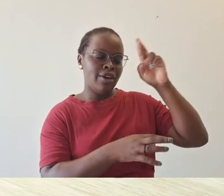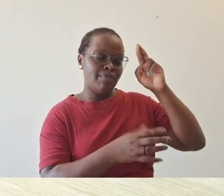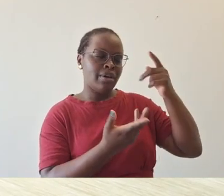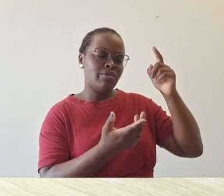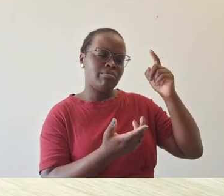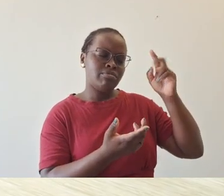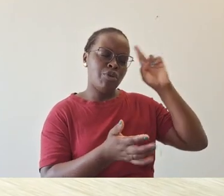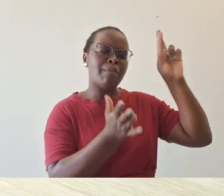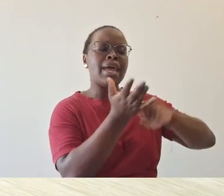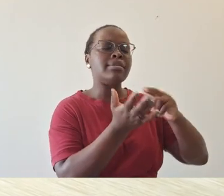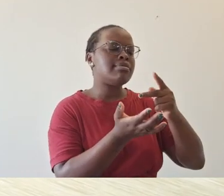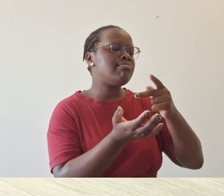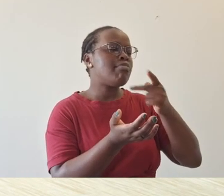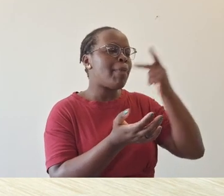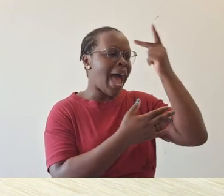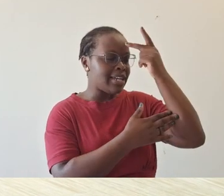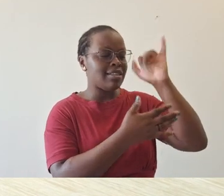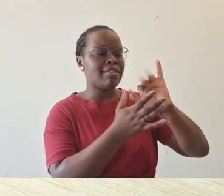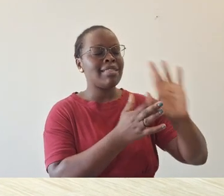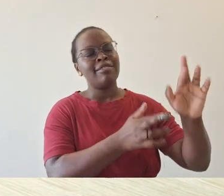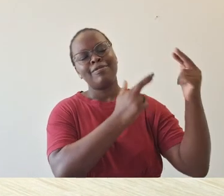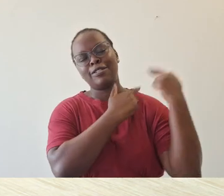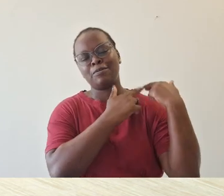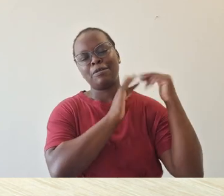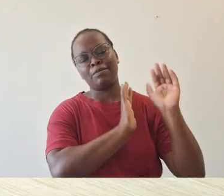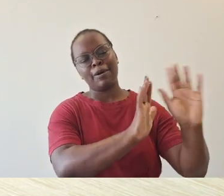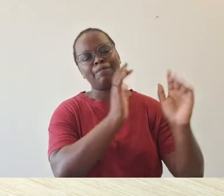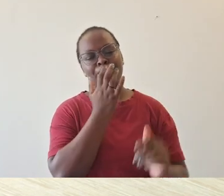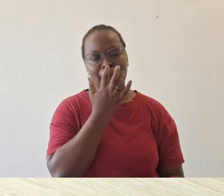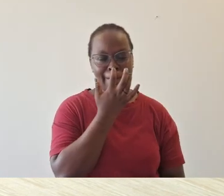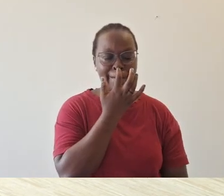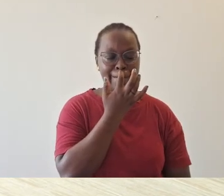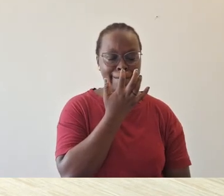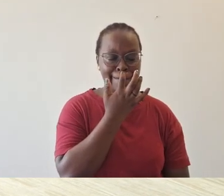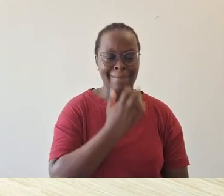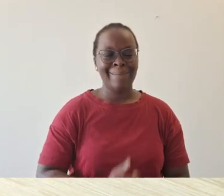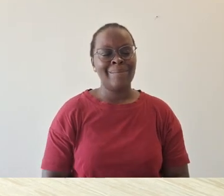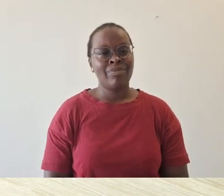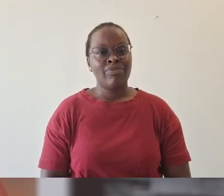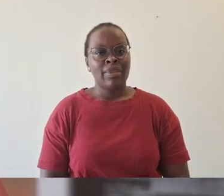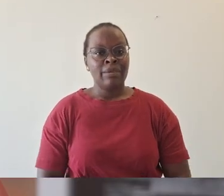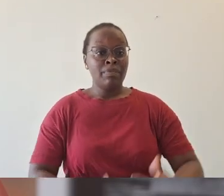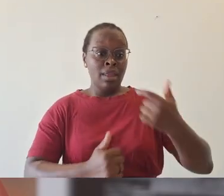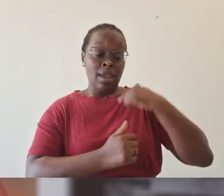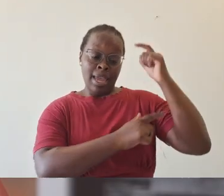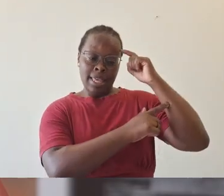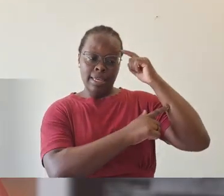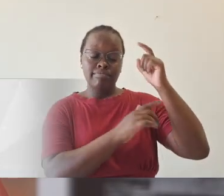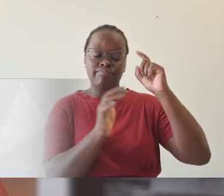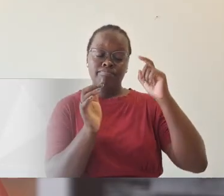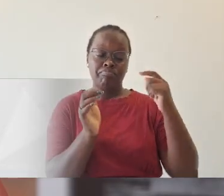can education programs better integrate psychological support, safeguarding into parental engagement efforts? I think number one